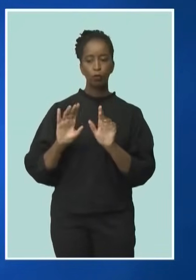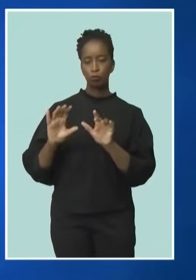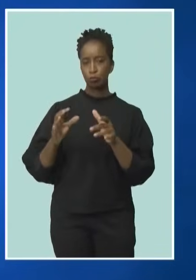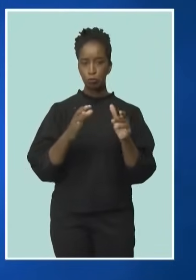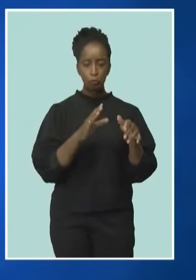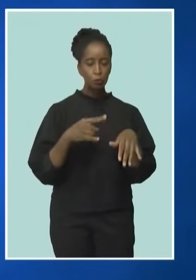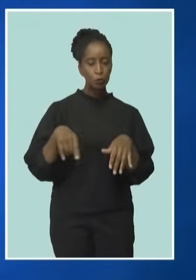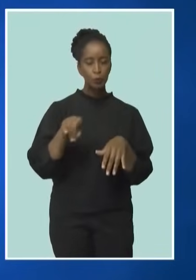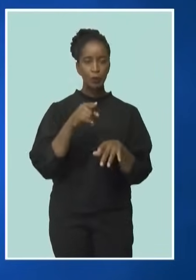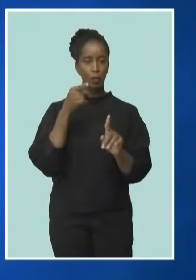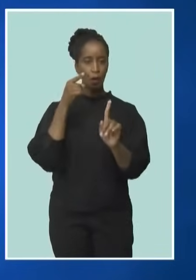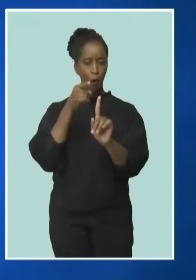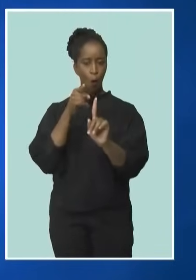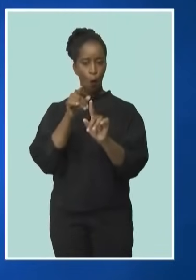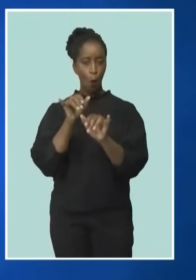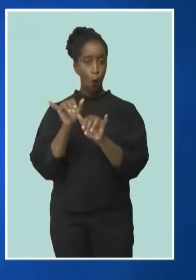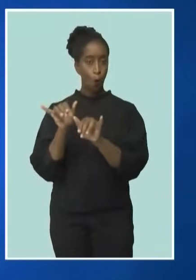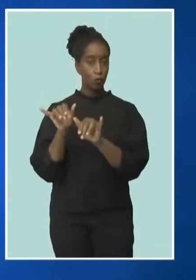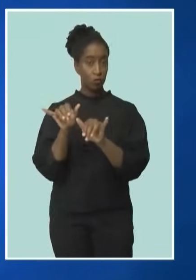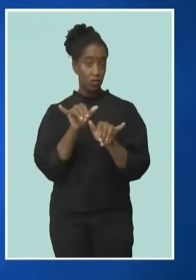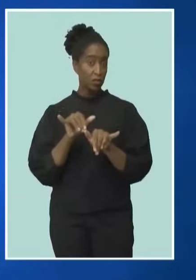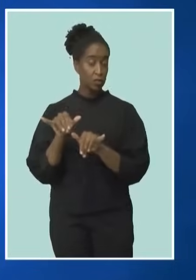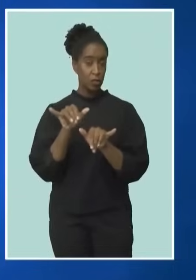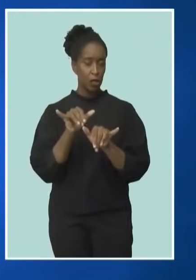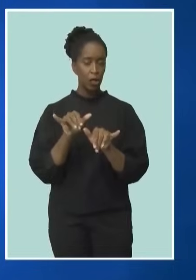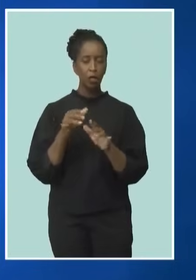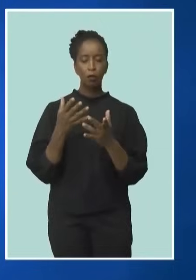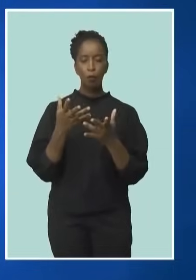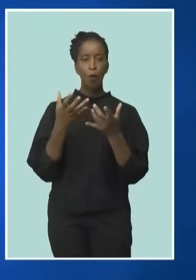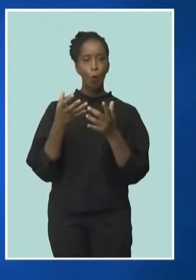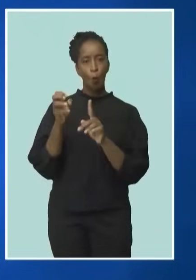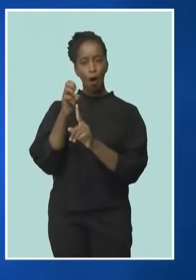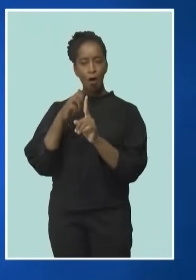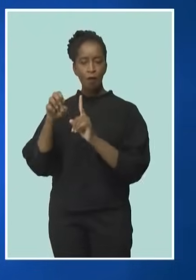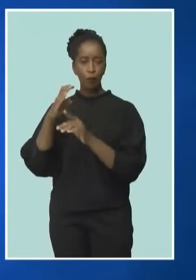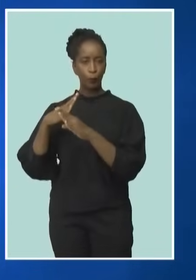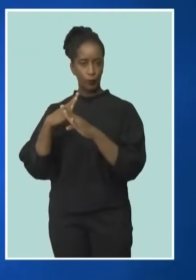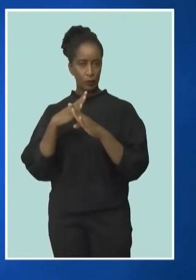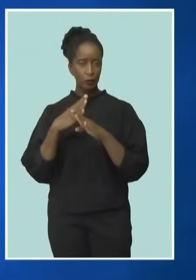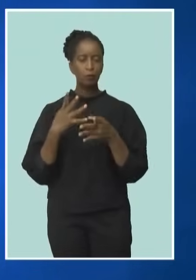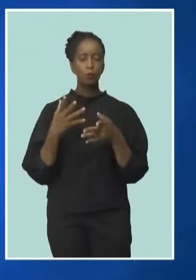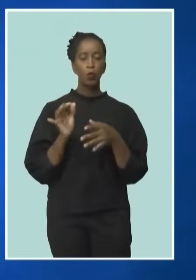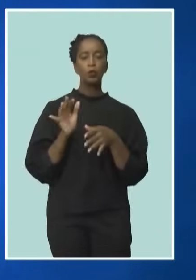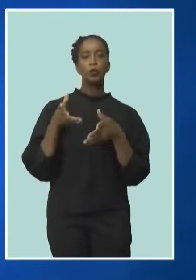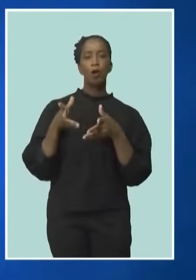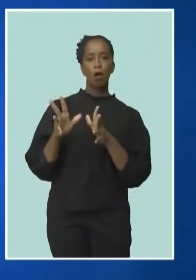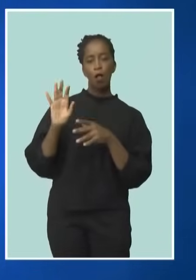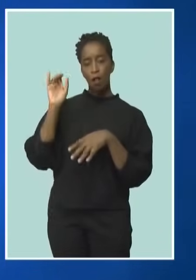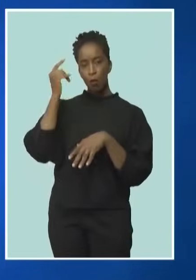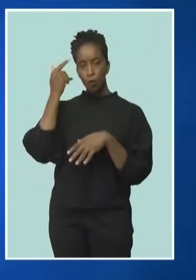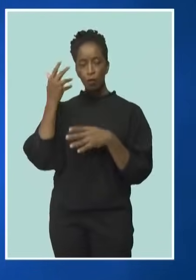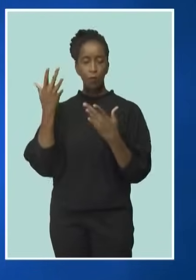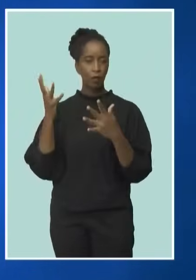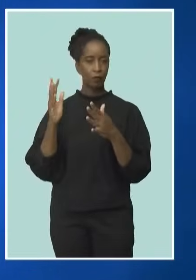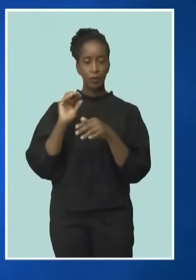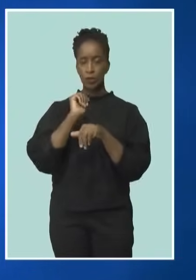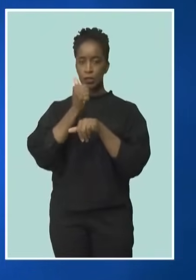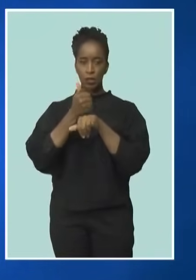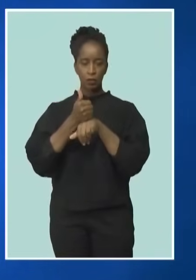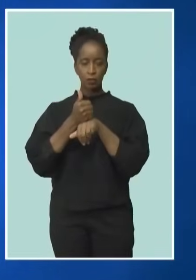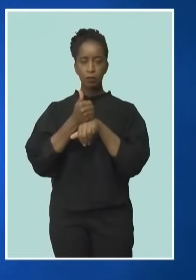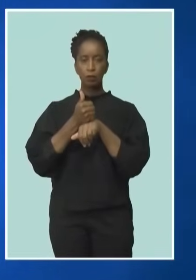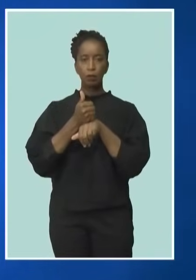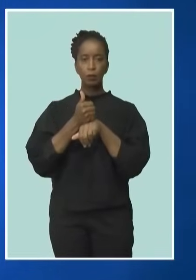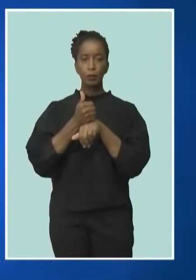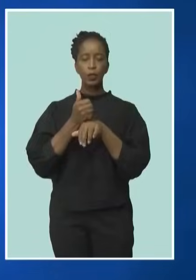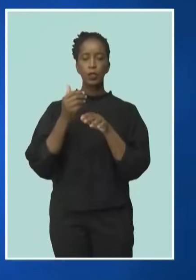able to certainly protect the environment and to be able to allow us as a government who have given the guiding policy in relation to clean